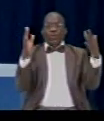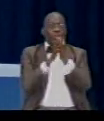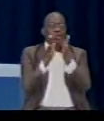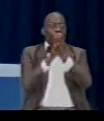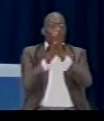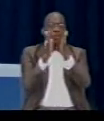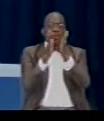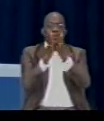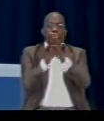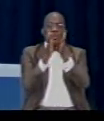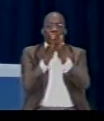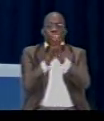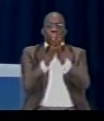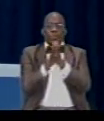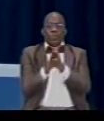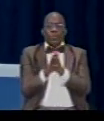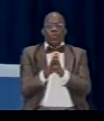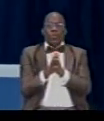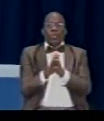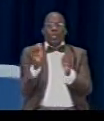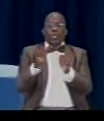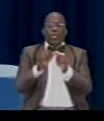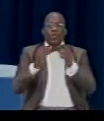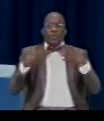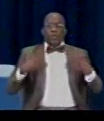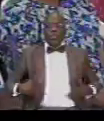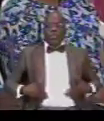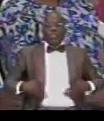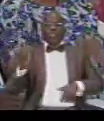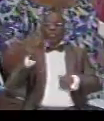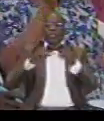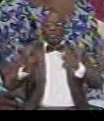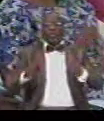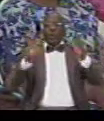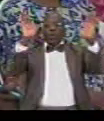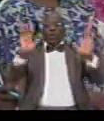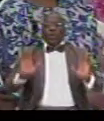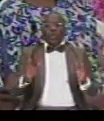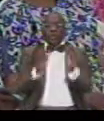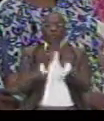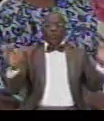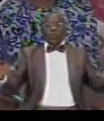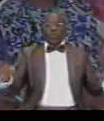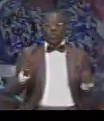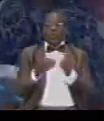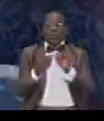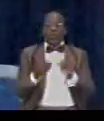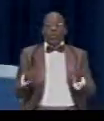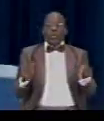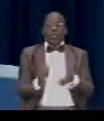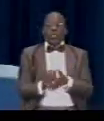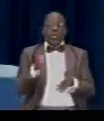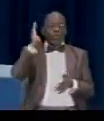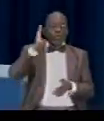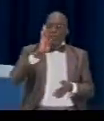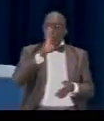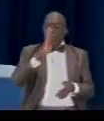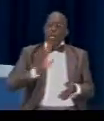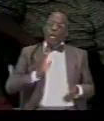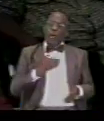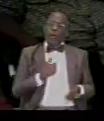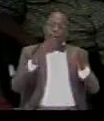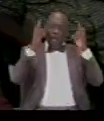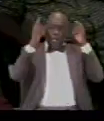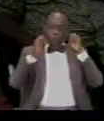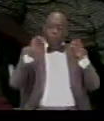Wonderful. Everybody shout wonders without numbers. That will be our experience in Jesus'